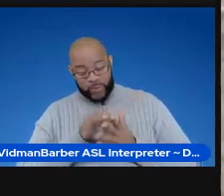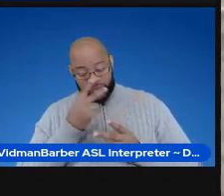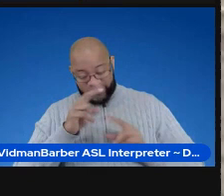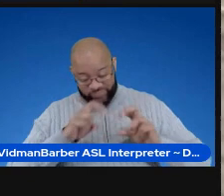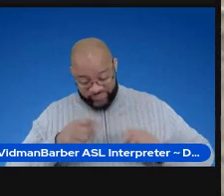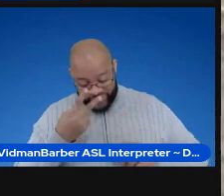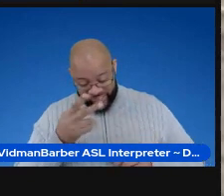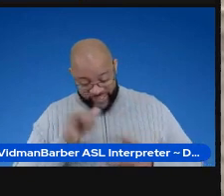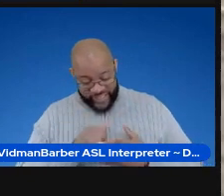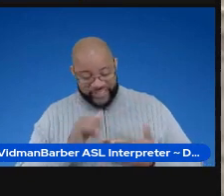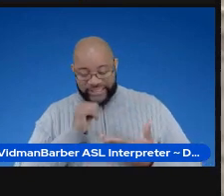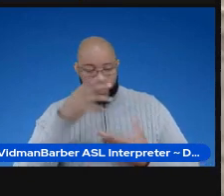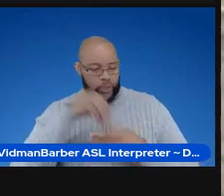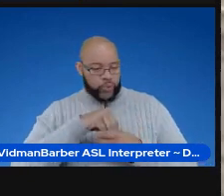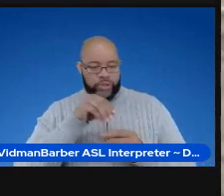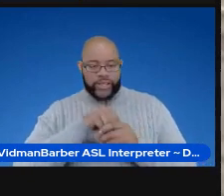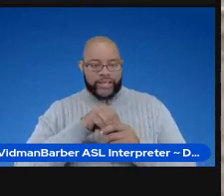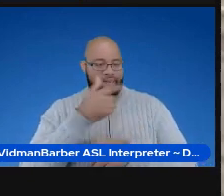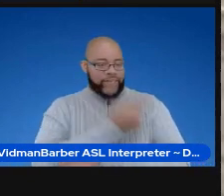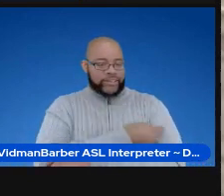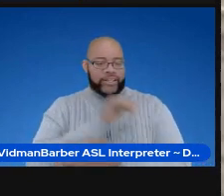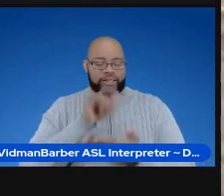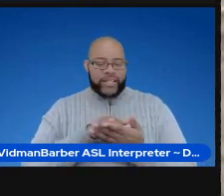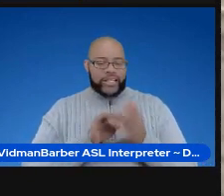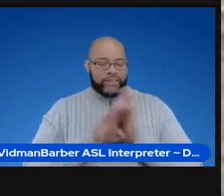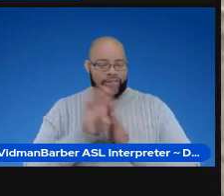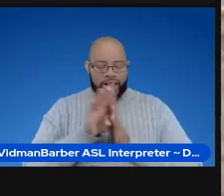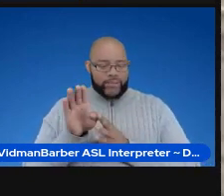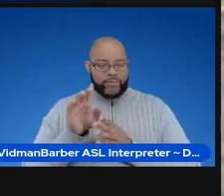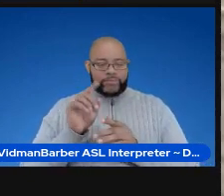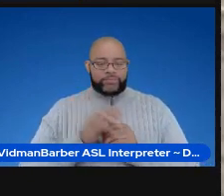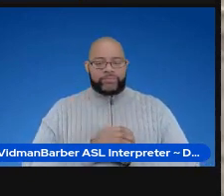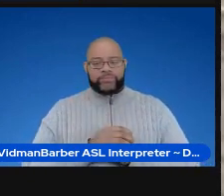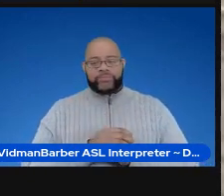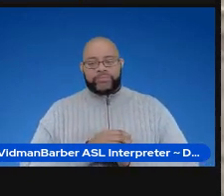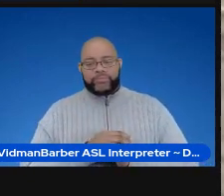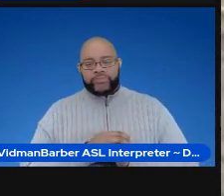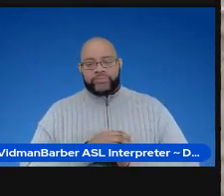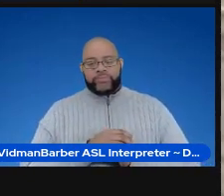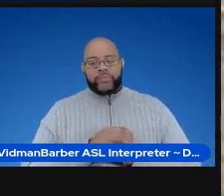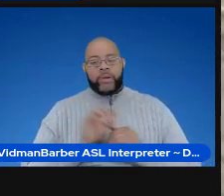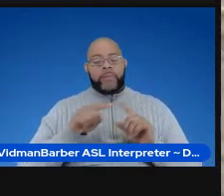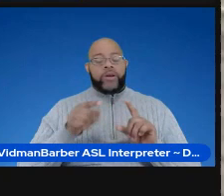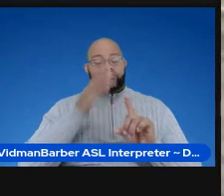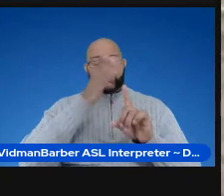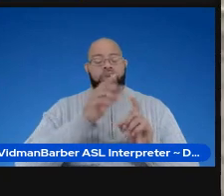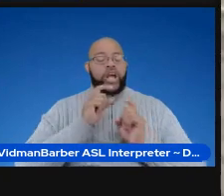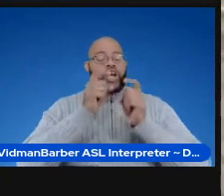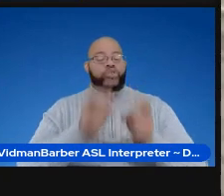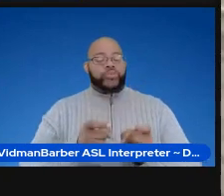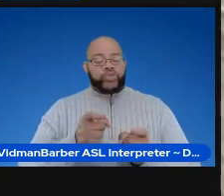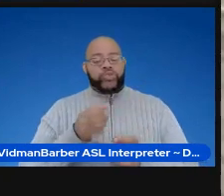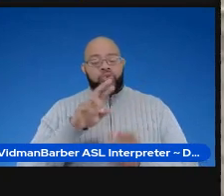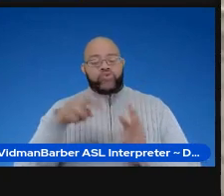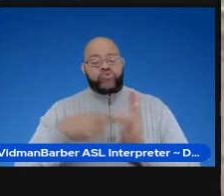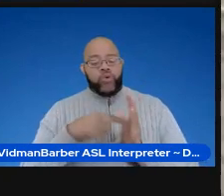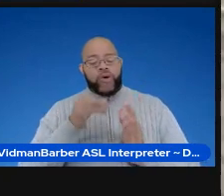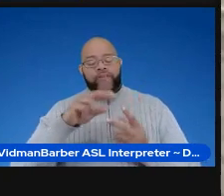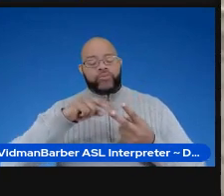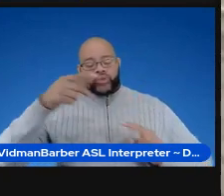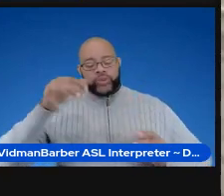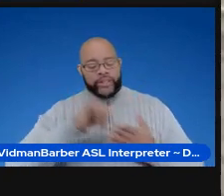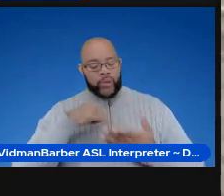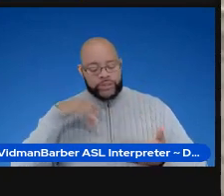eventually included in the vaccines that were developed, but our indirect contribution or the role of the proteins we